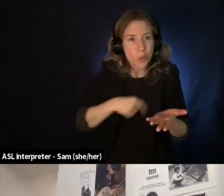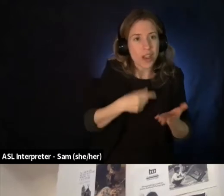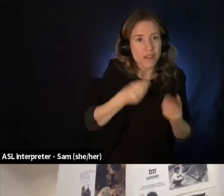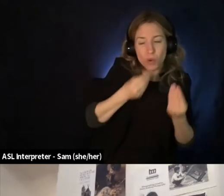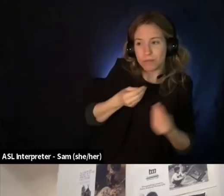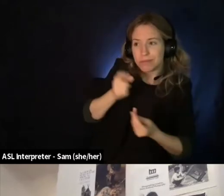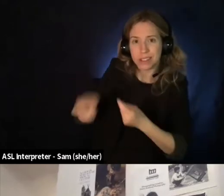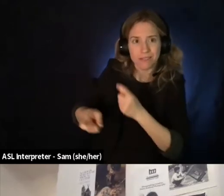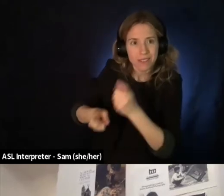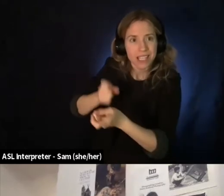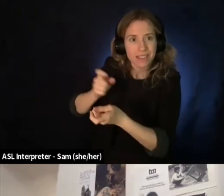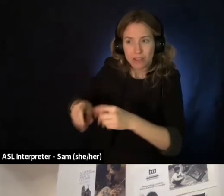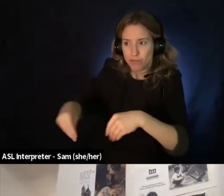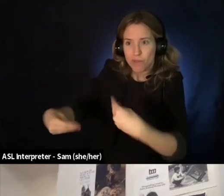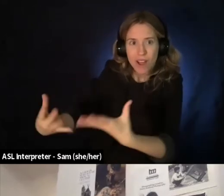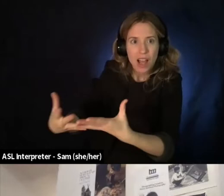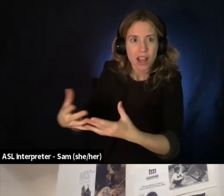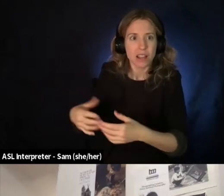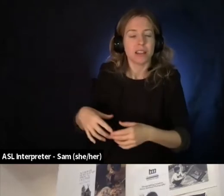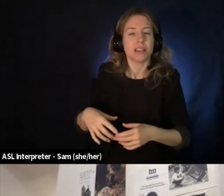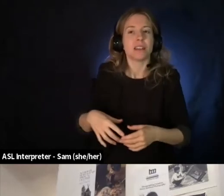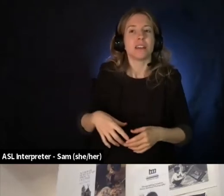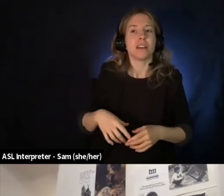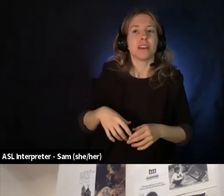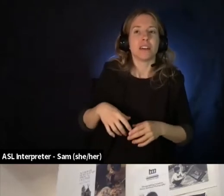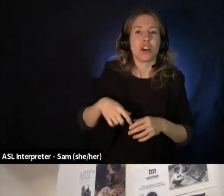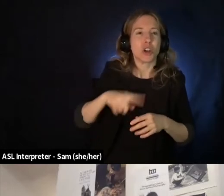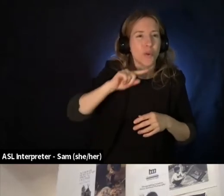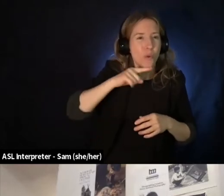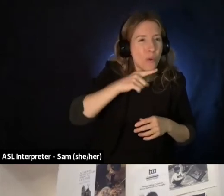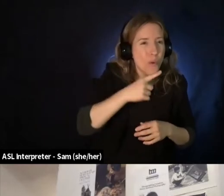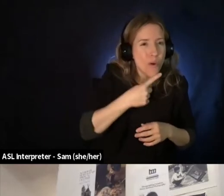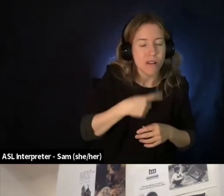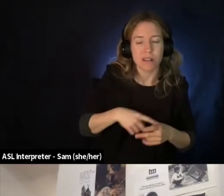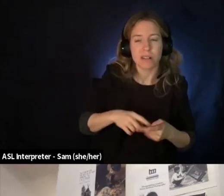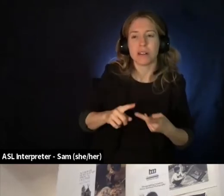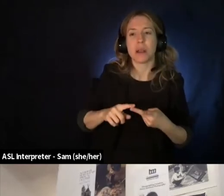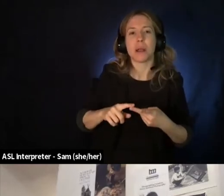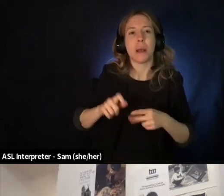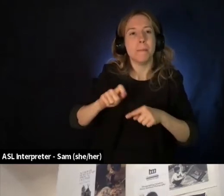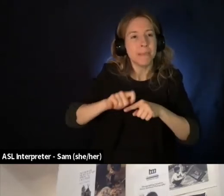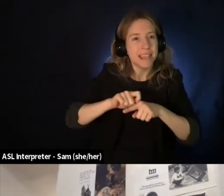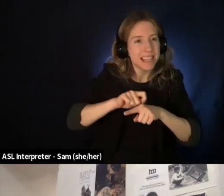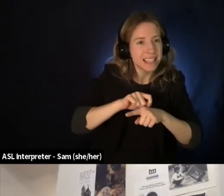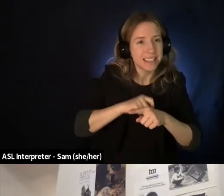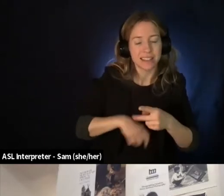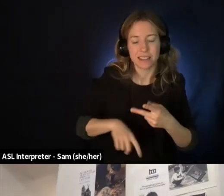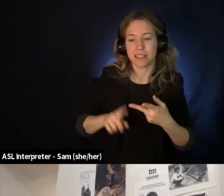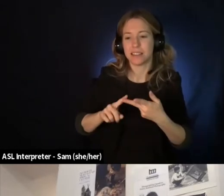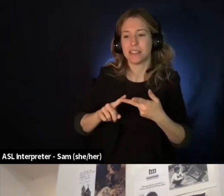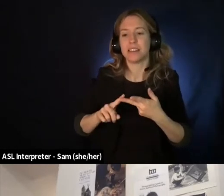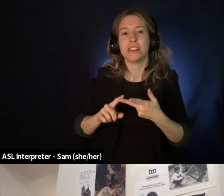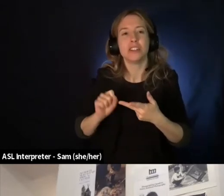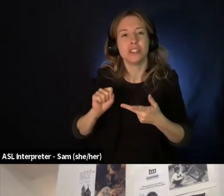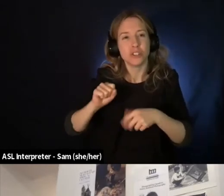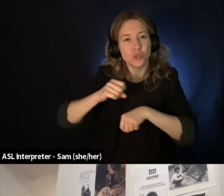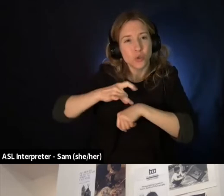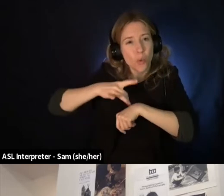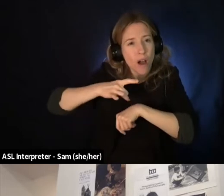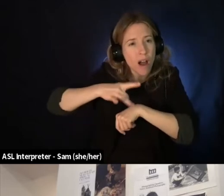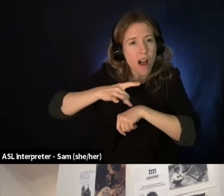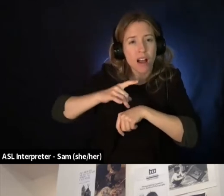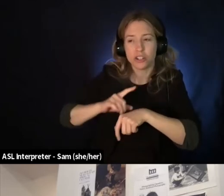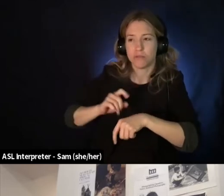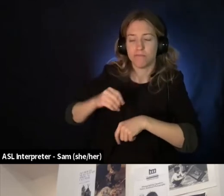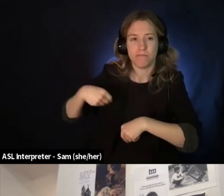Without us providing them corn, beans, squash, the different fruits that are